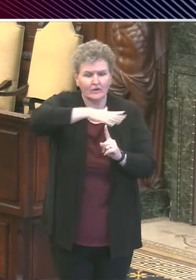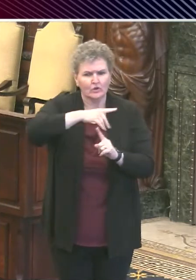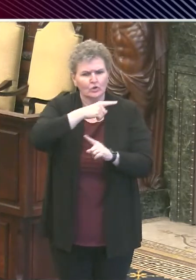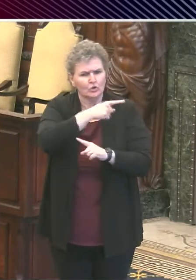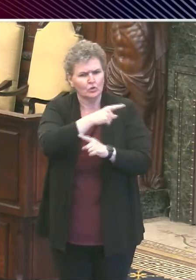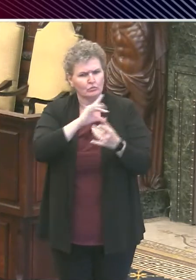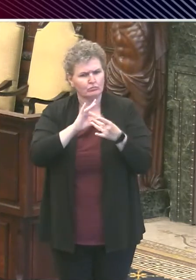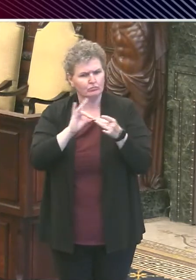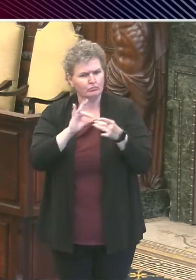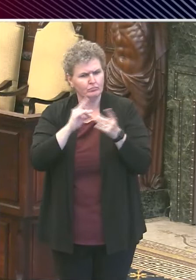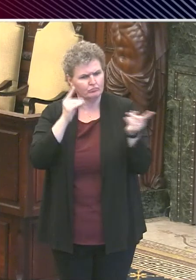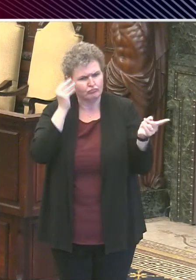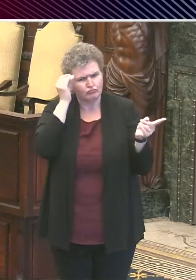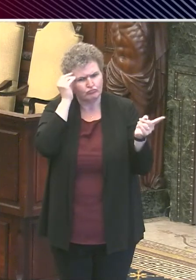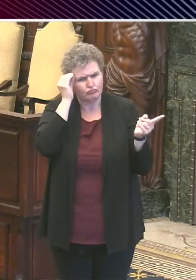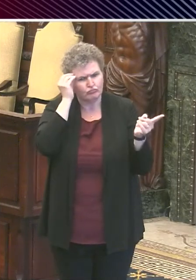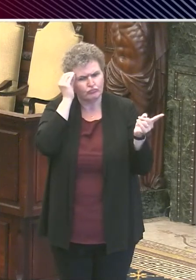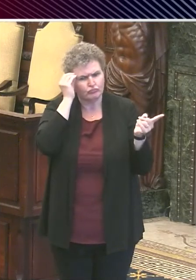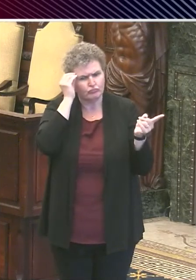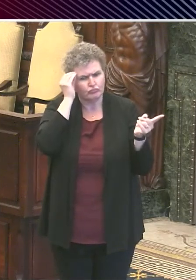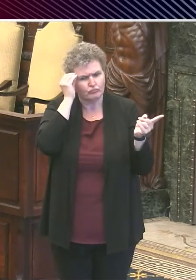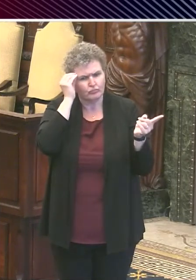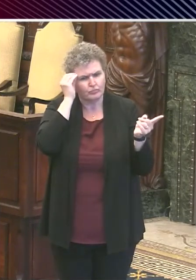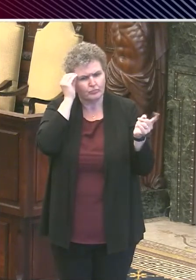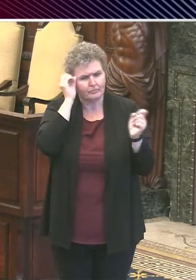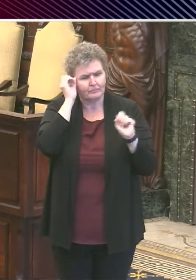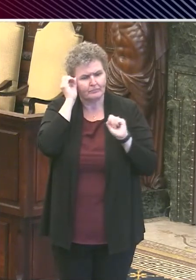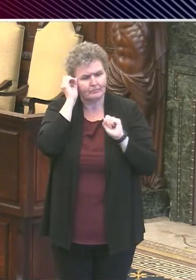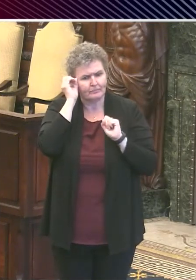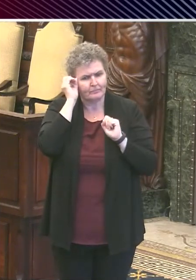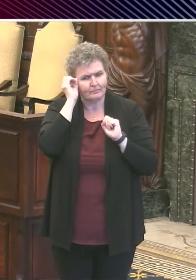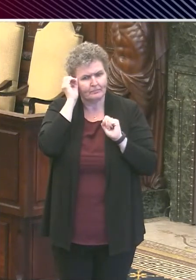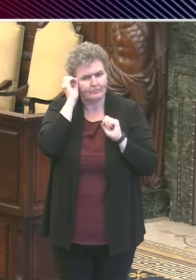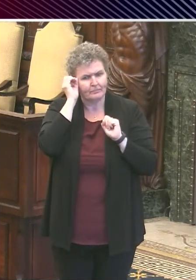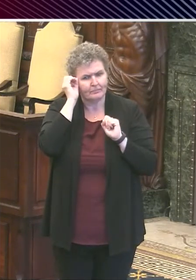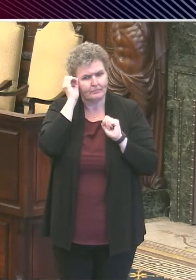having fines as part of it in order to induce people to do the right thing?